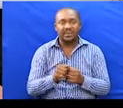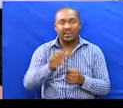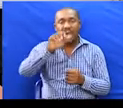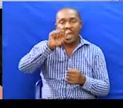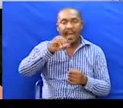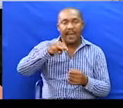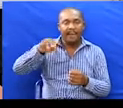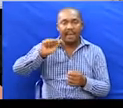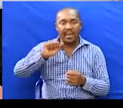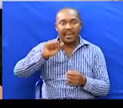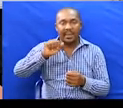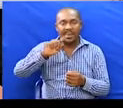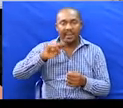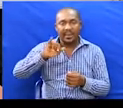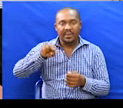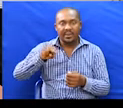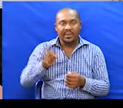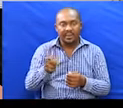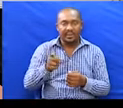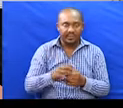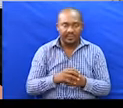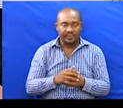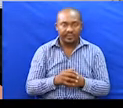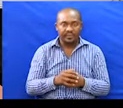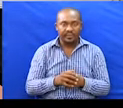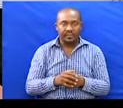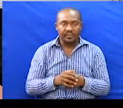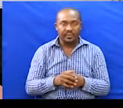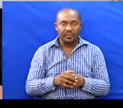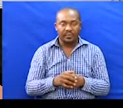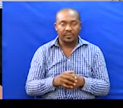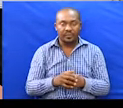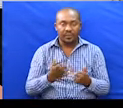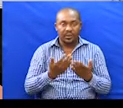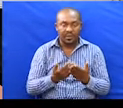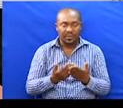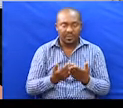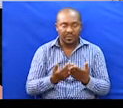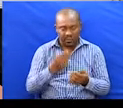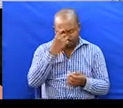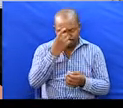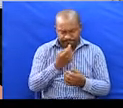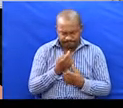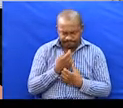topic because we have to ask ourselves,